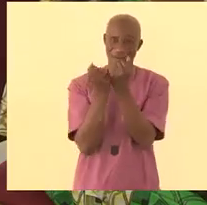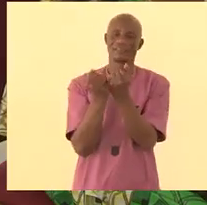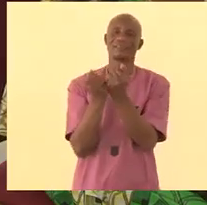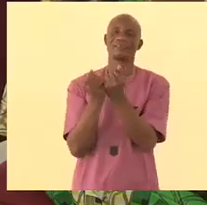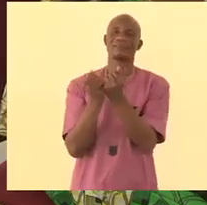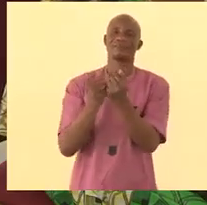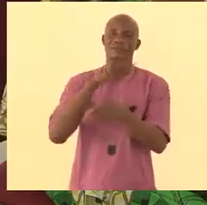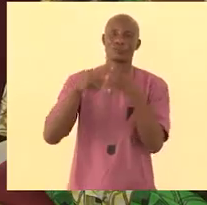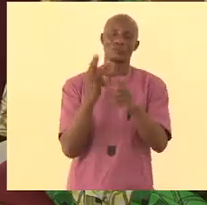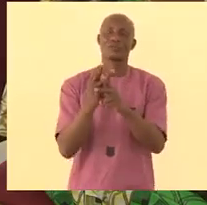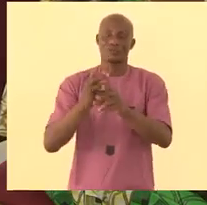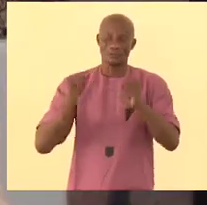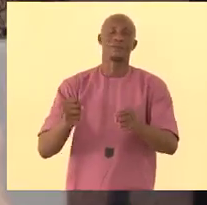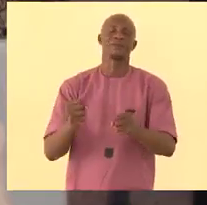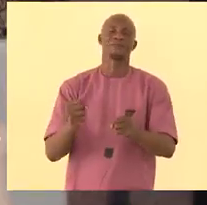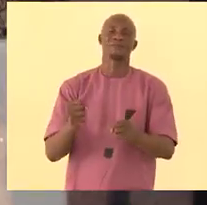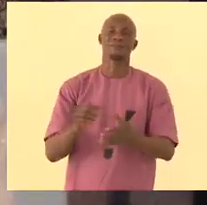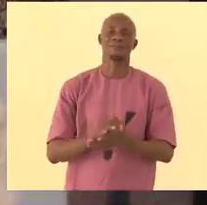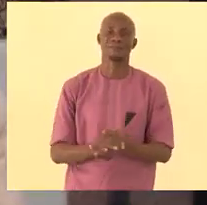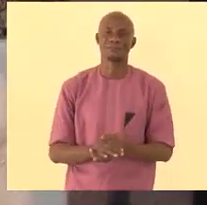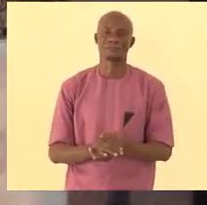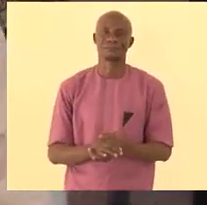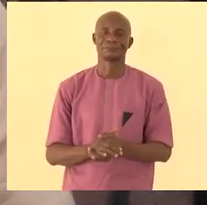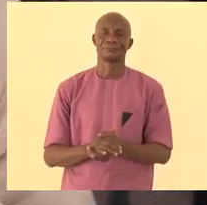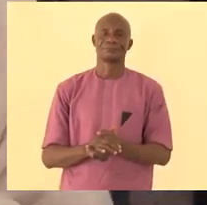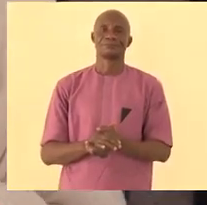world from the power of God.